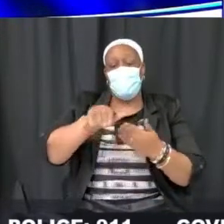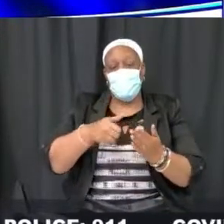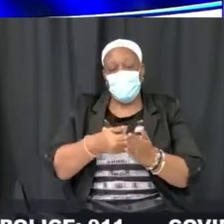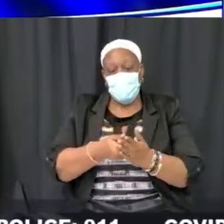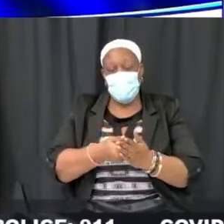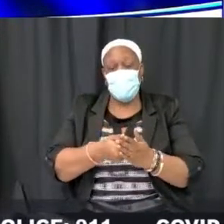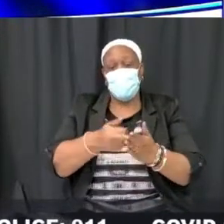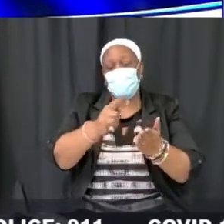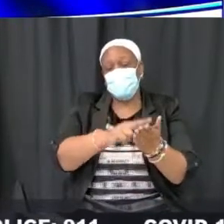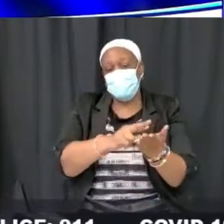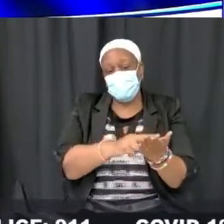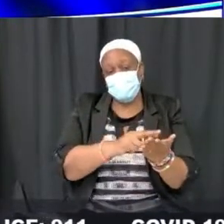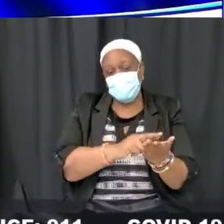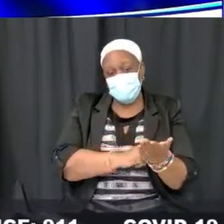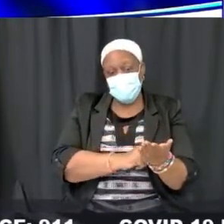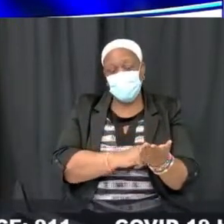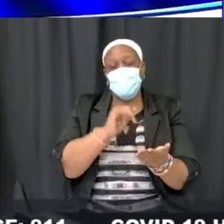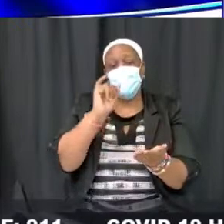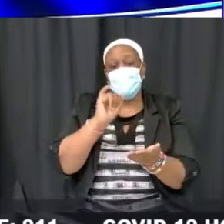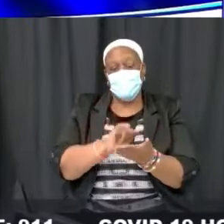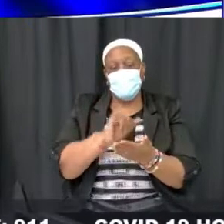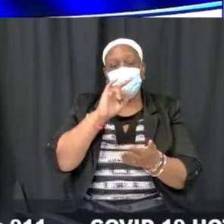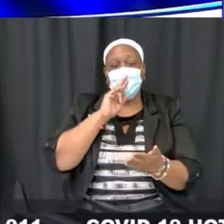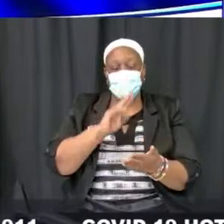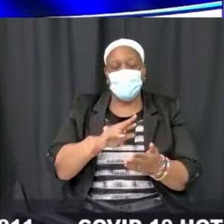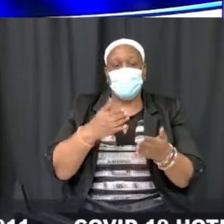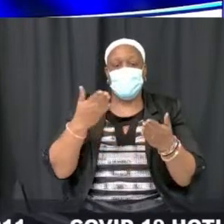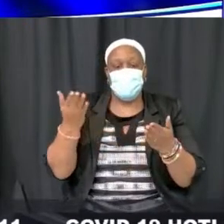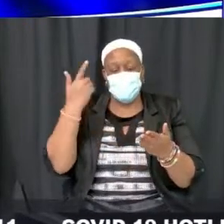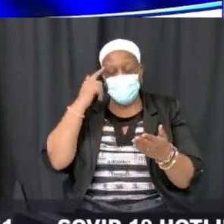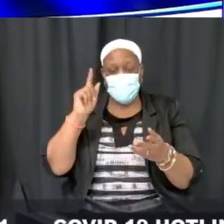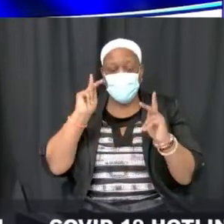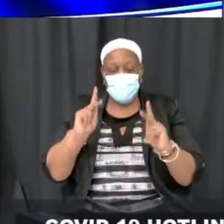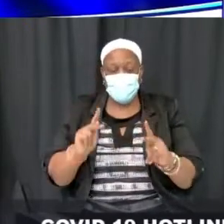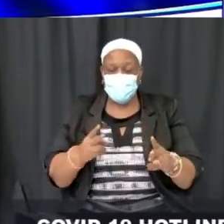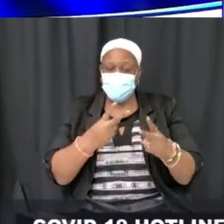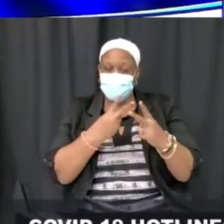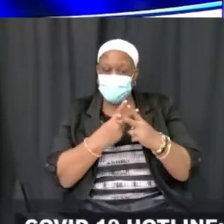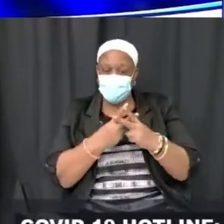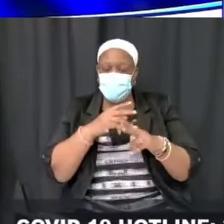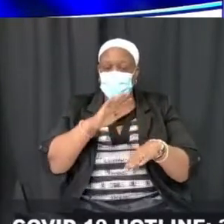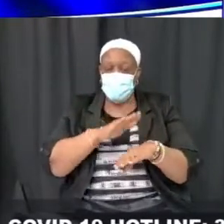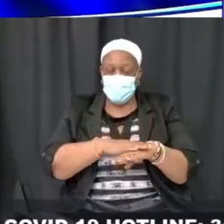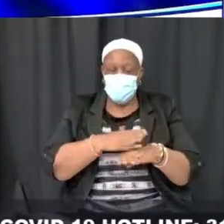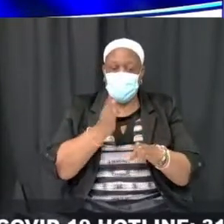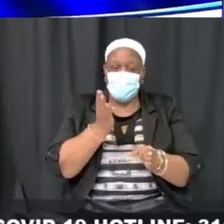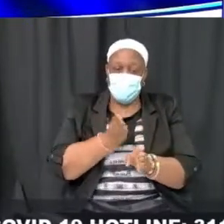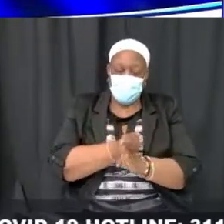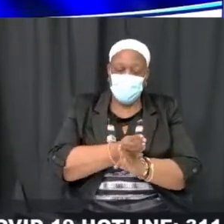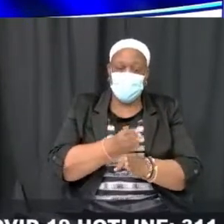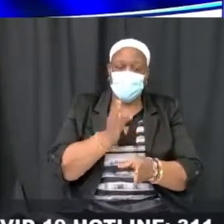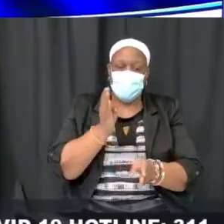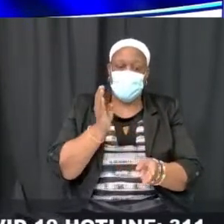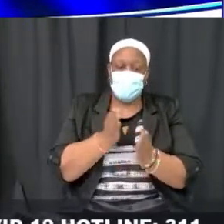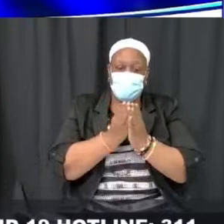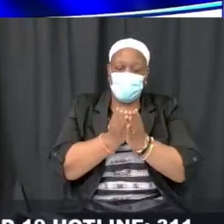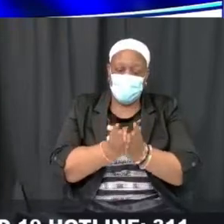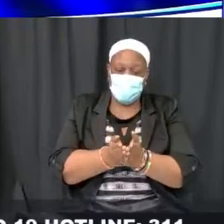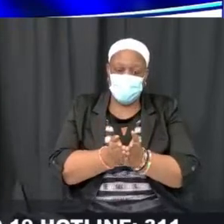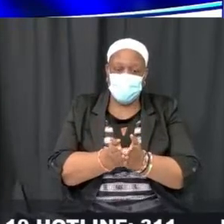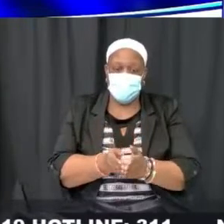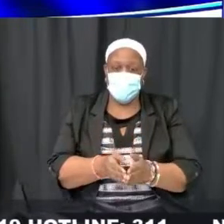control measures that are intended to ensure the safety of the traveling public, and by extension,